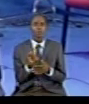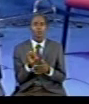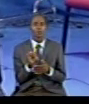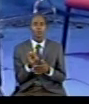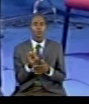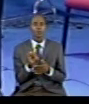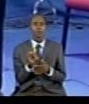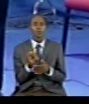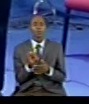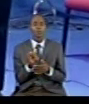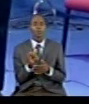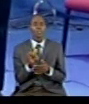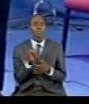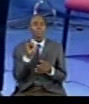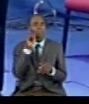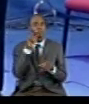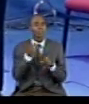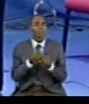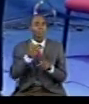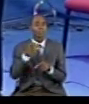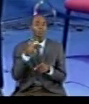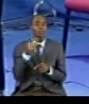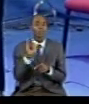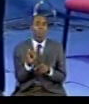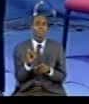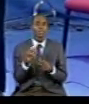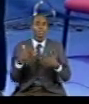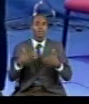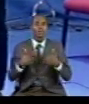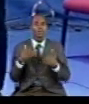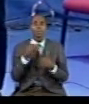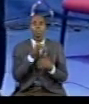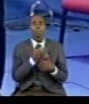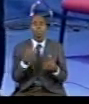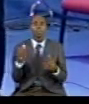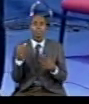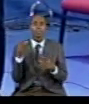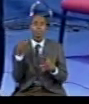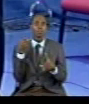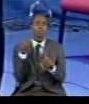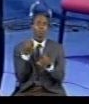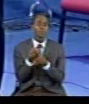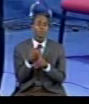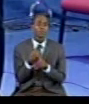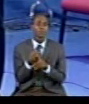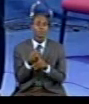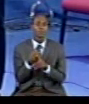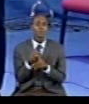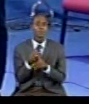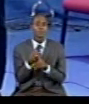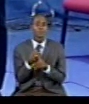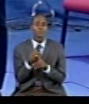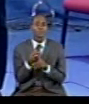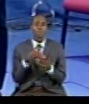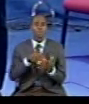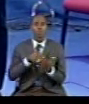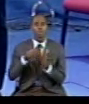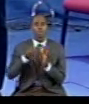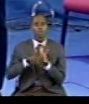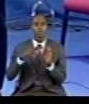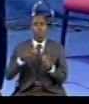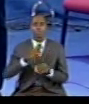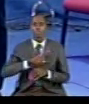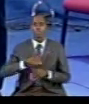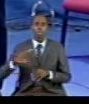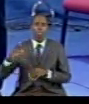left hemispheric cerebrovascular accident with right-sided hemiparesis, that weakness of the right-hand side, what people